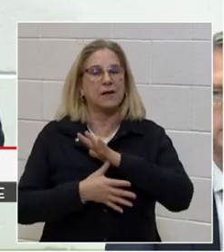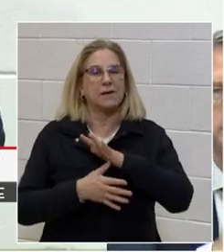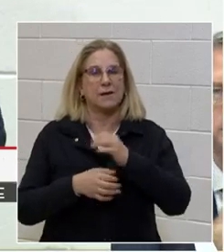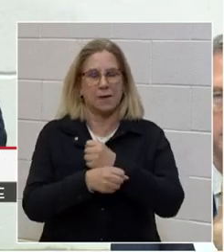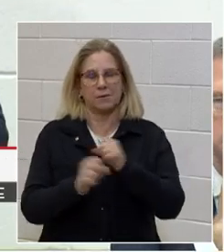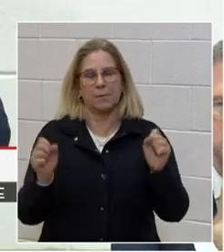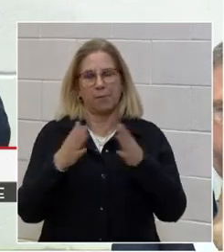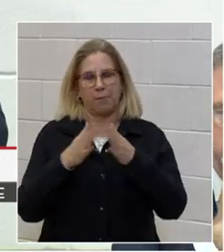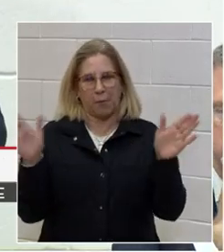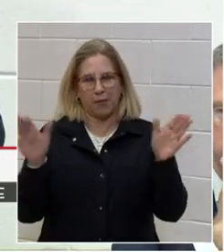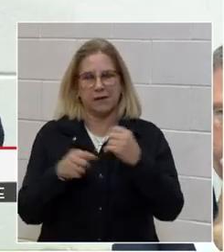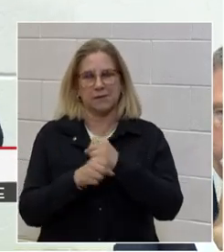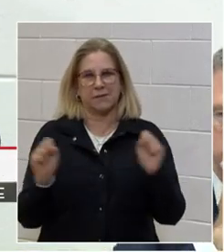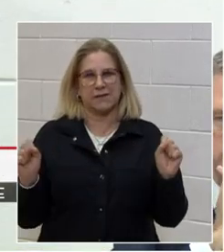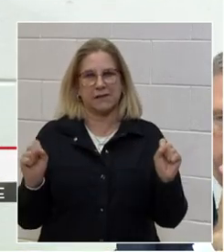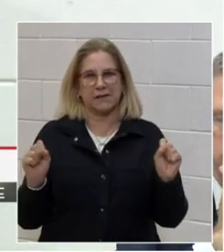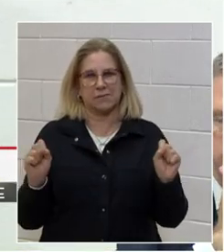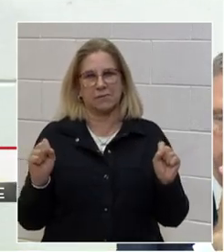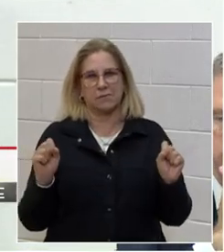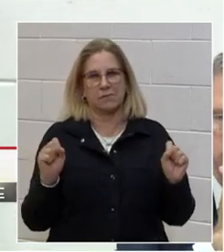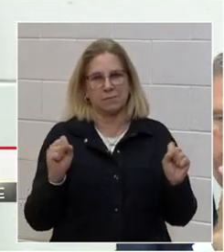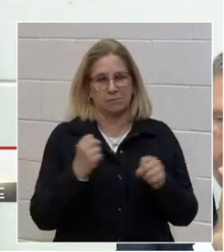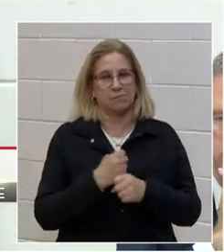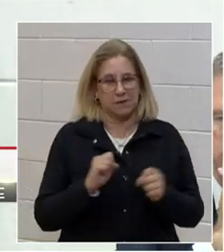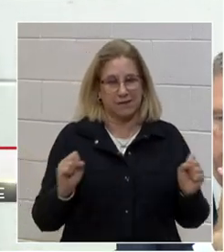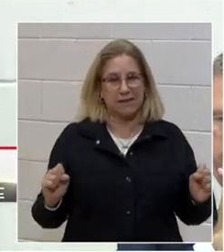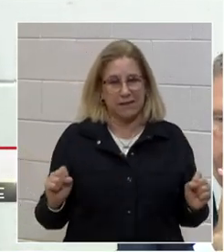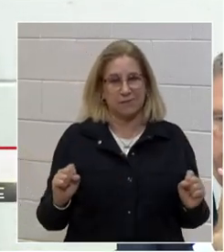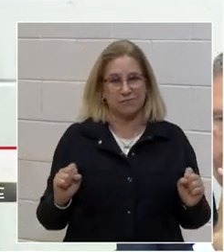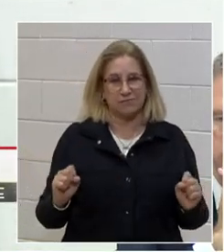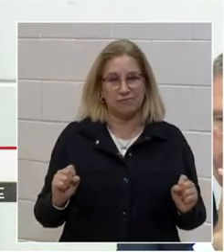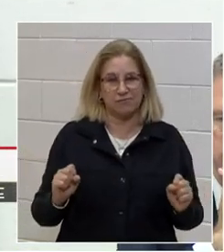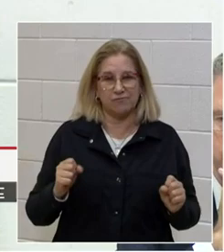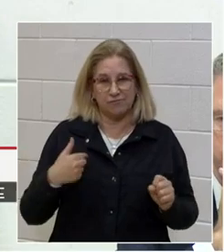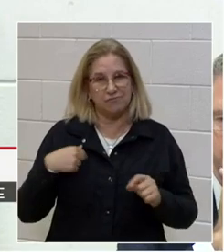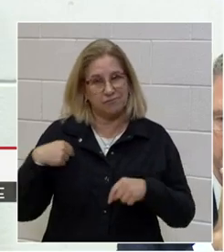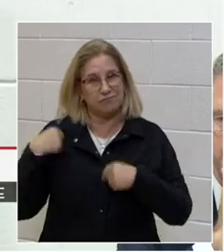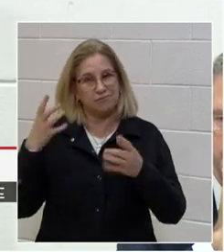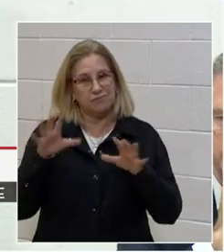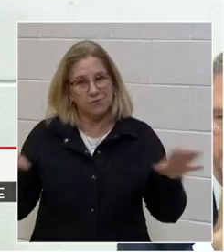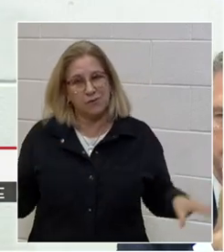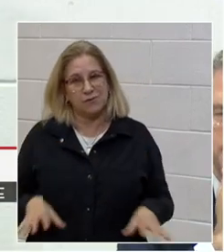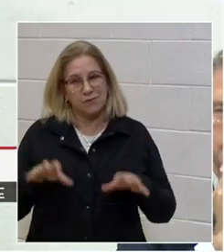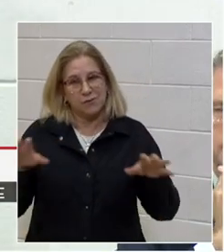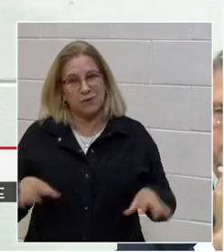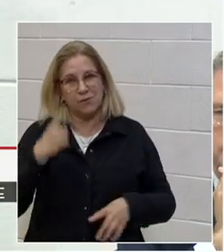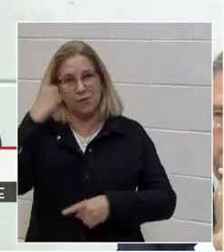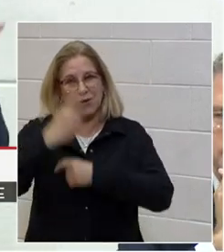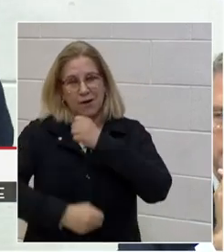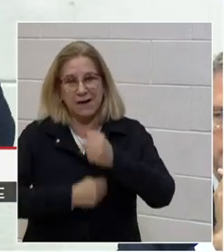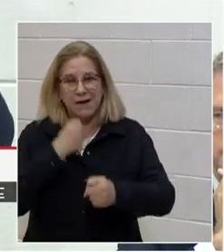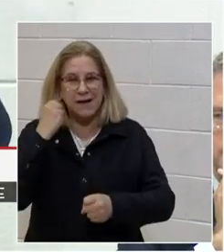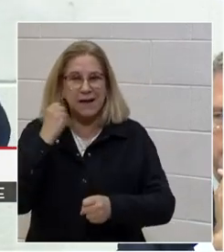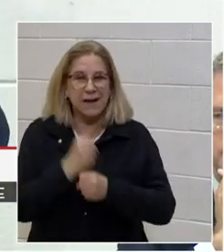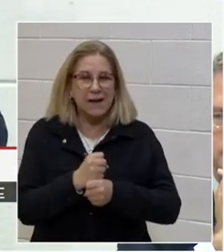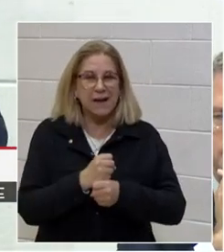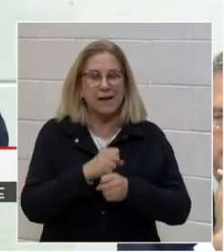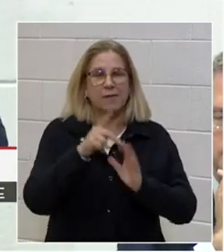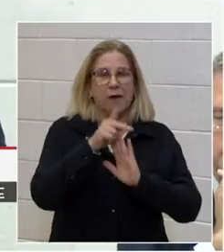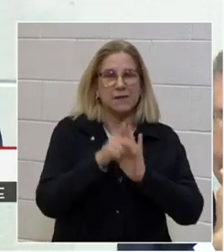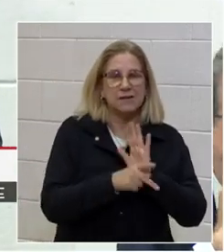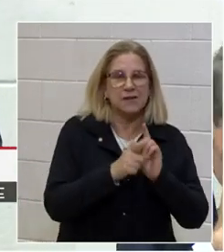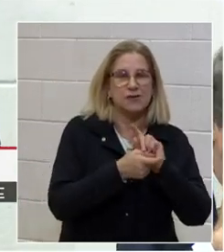district. And we have worked together over the last year. We've made some policy changes. We've